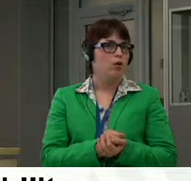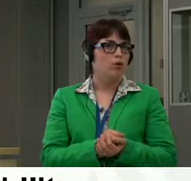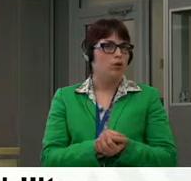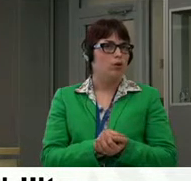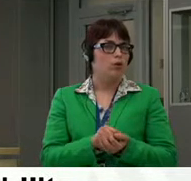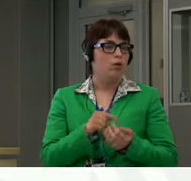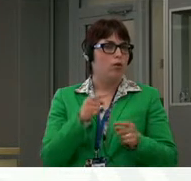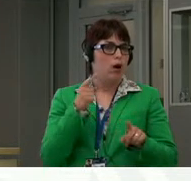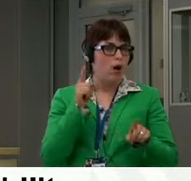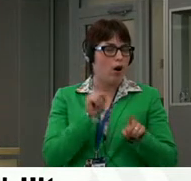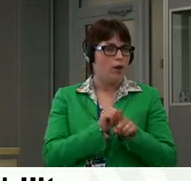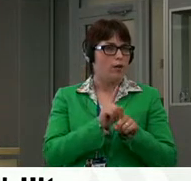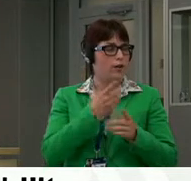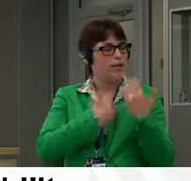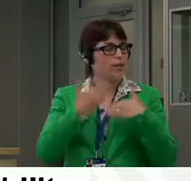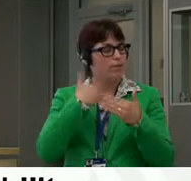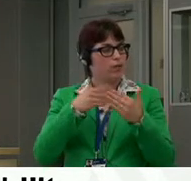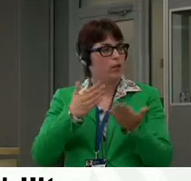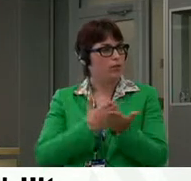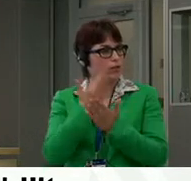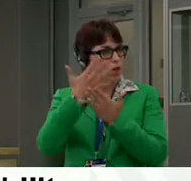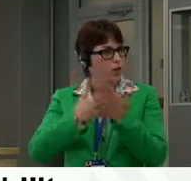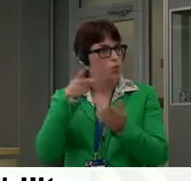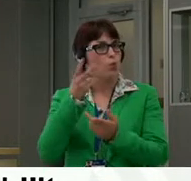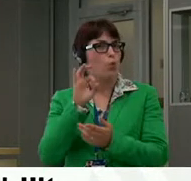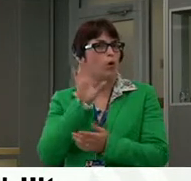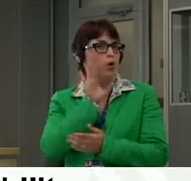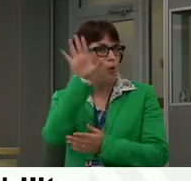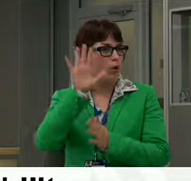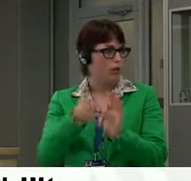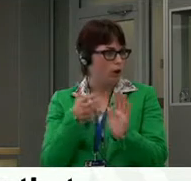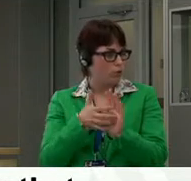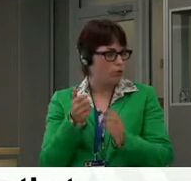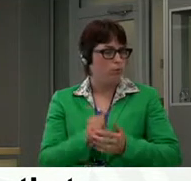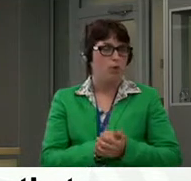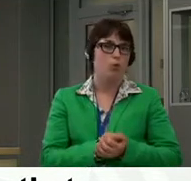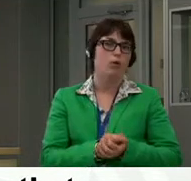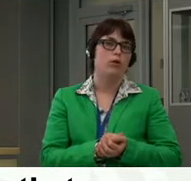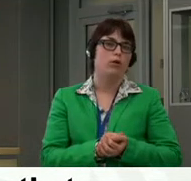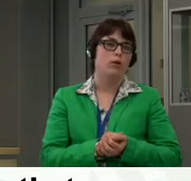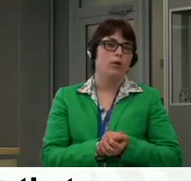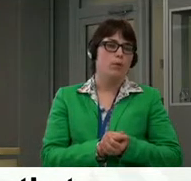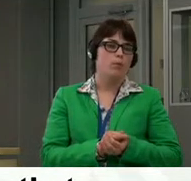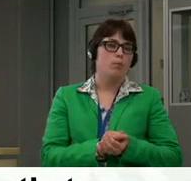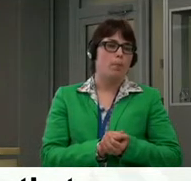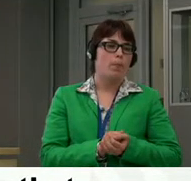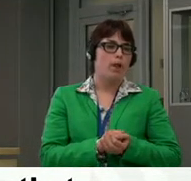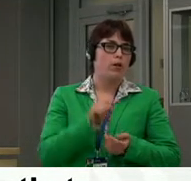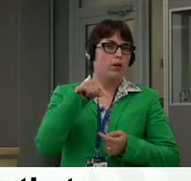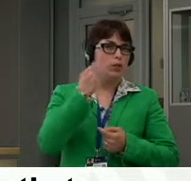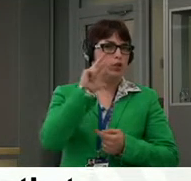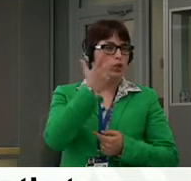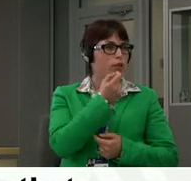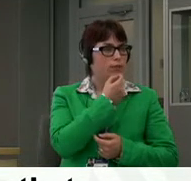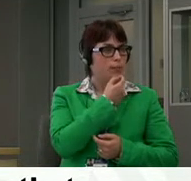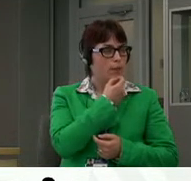The concluding observations that will be adopted by the UN Committee on 3 September should